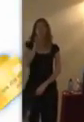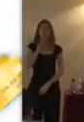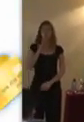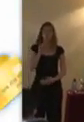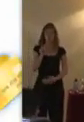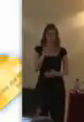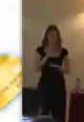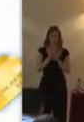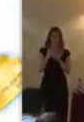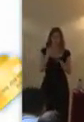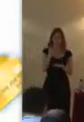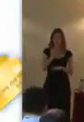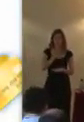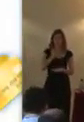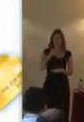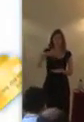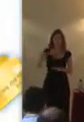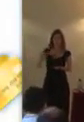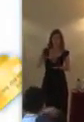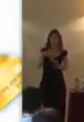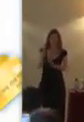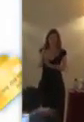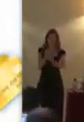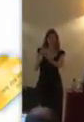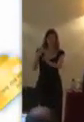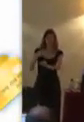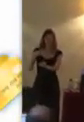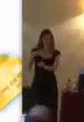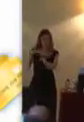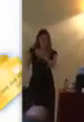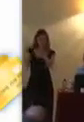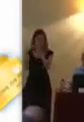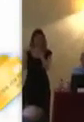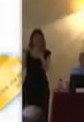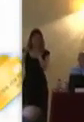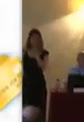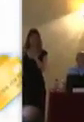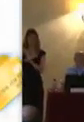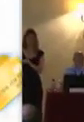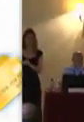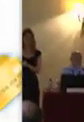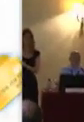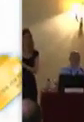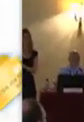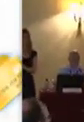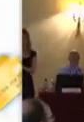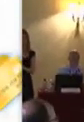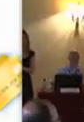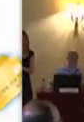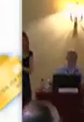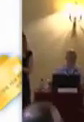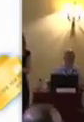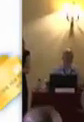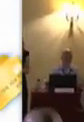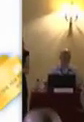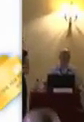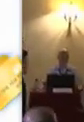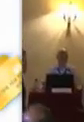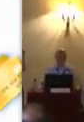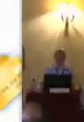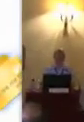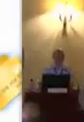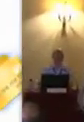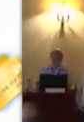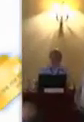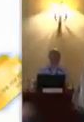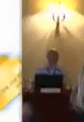Yes, just out of curiosity, how much would it cost to have the same facility that you have in Medaltic? How much would it cost to have it in our home?